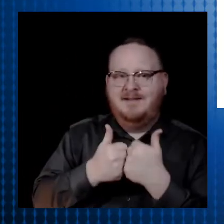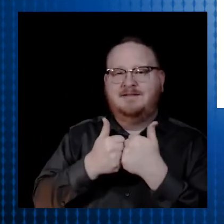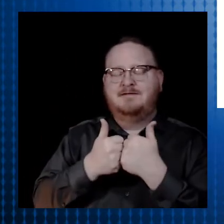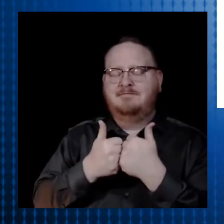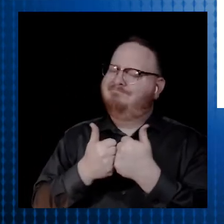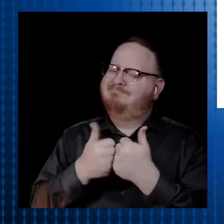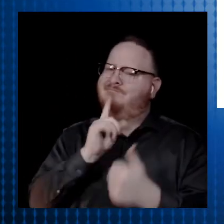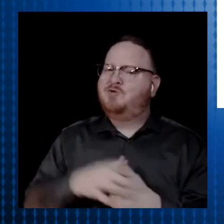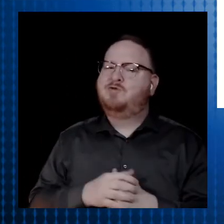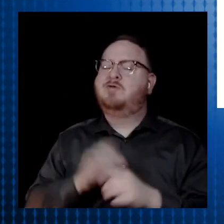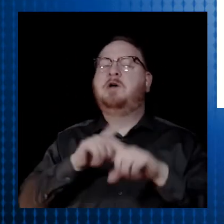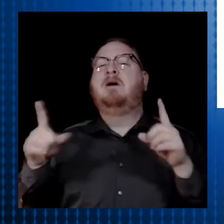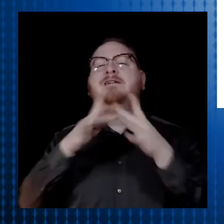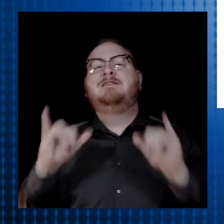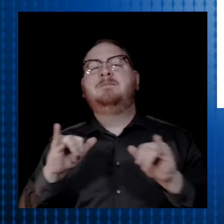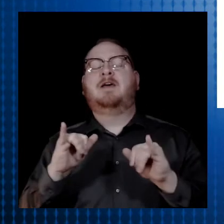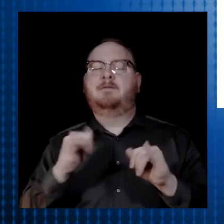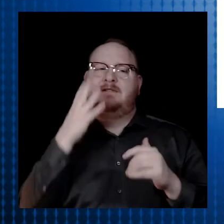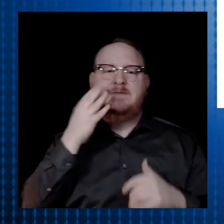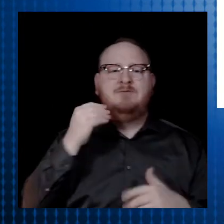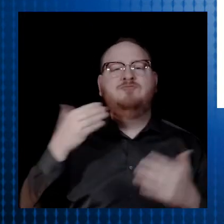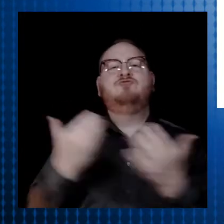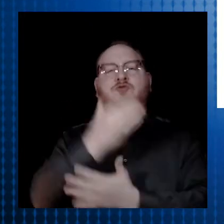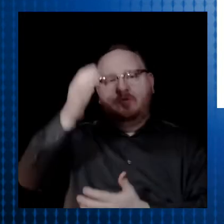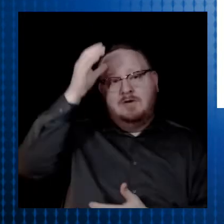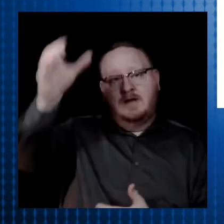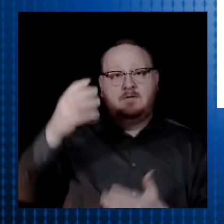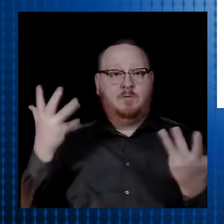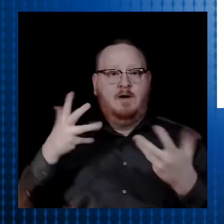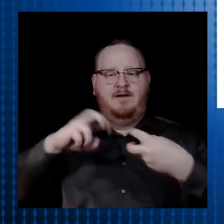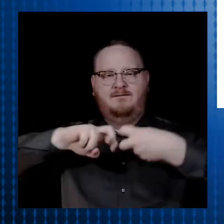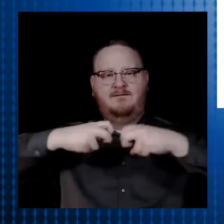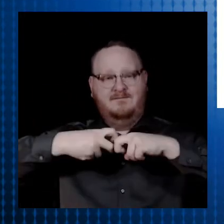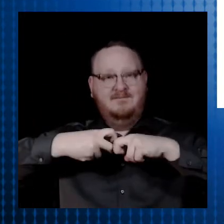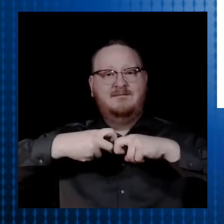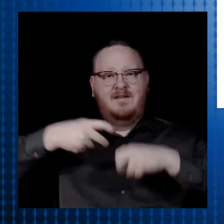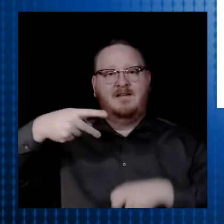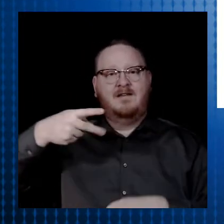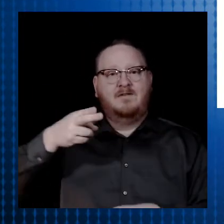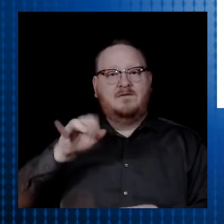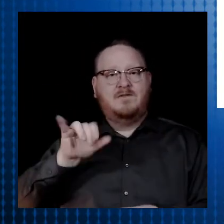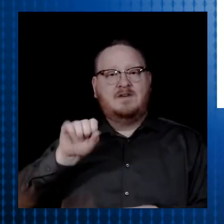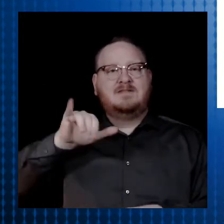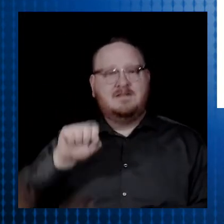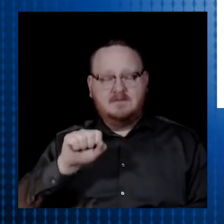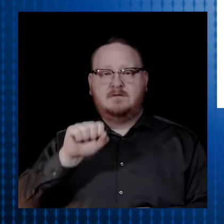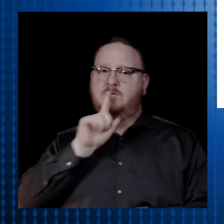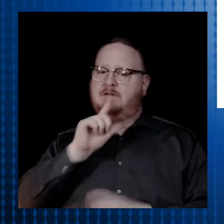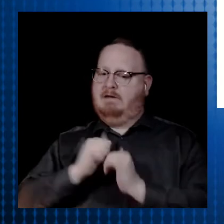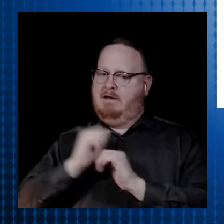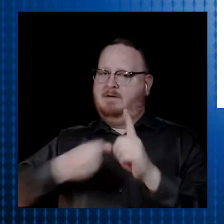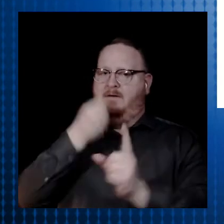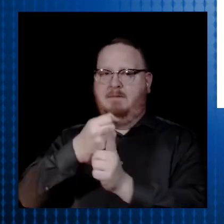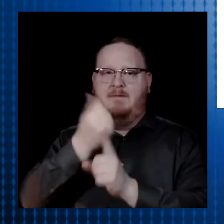to experience another concept, physics, and how that impacts daily living. It may